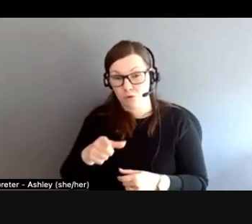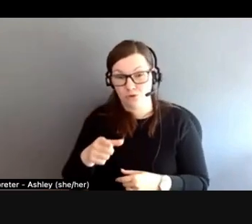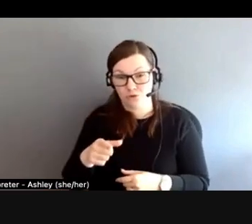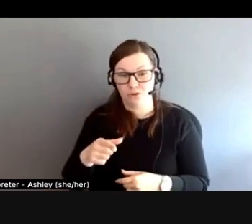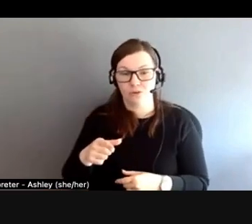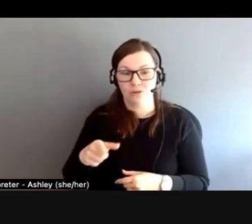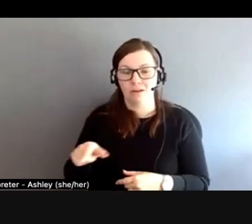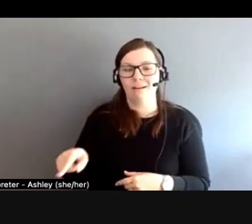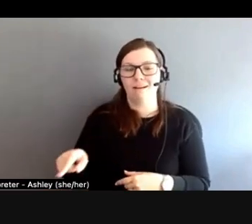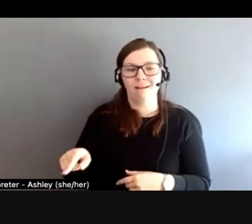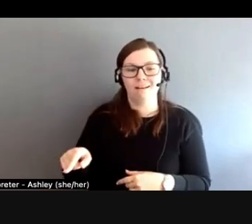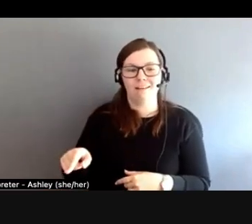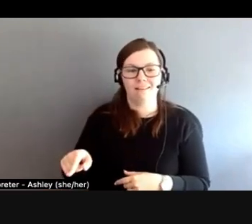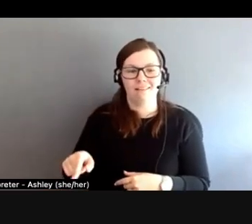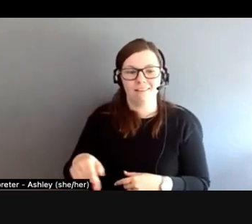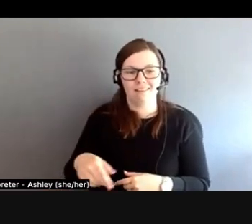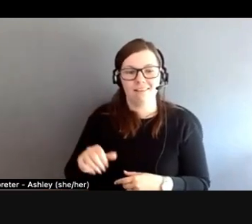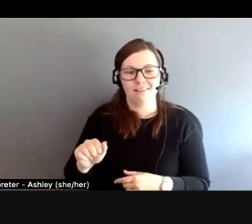great.